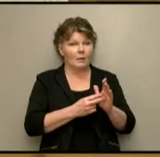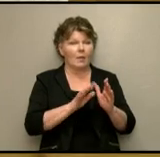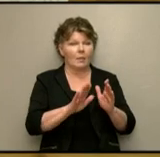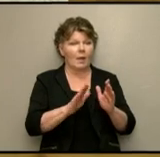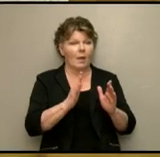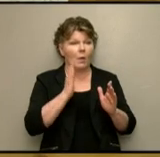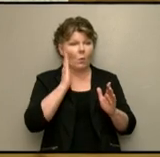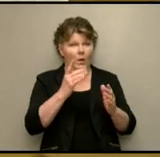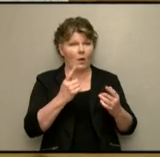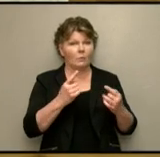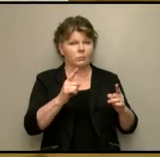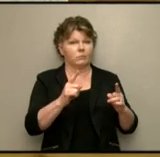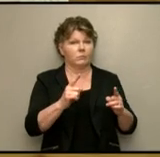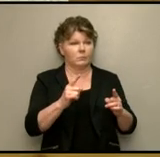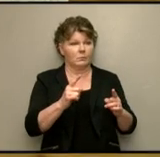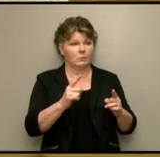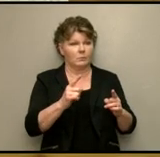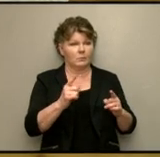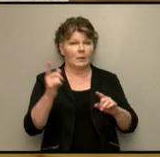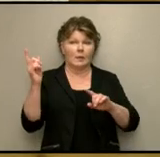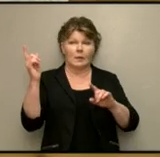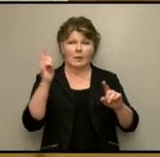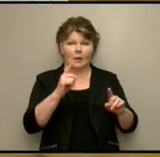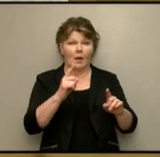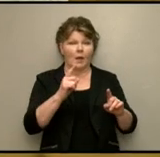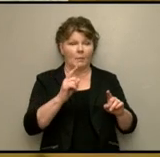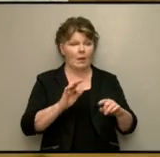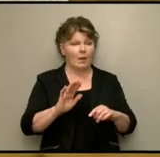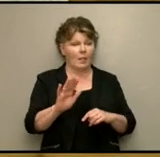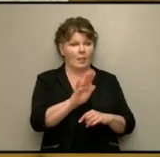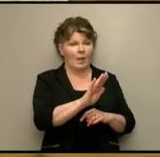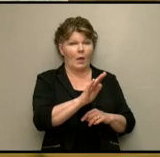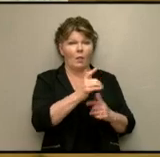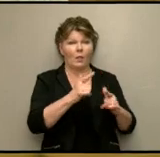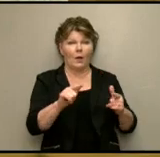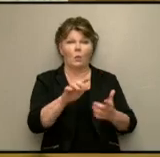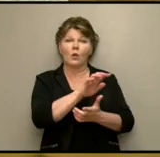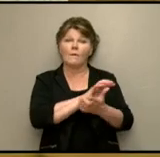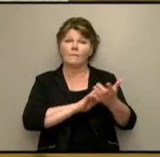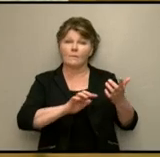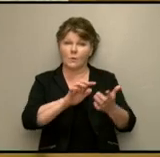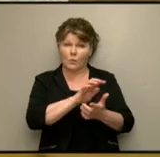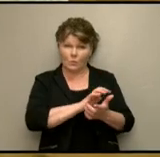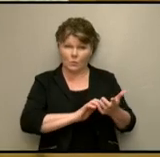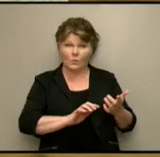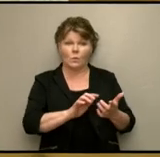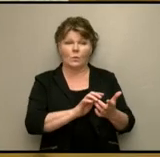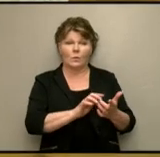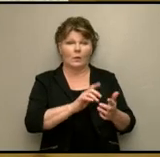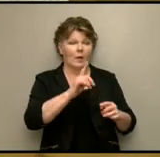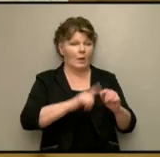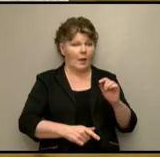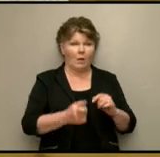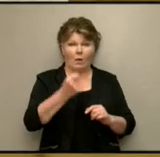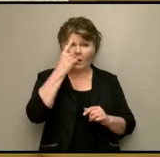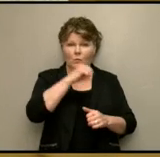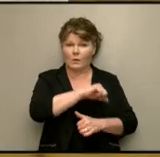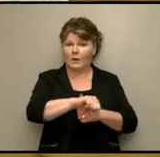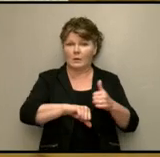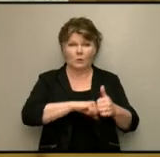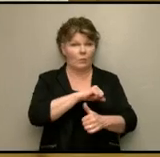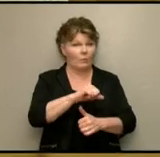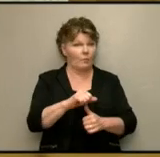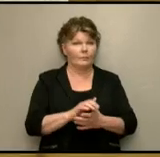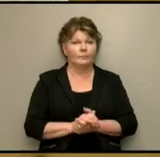them. Come, let us go down and there confuse their language, so that they may not understand one another's